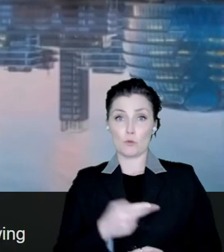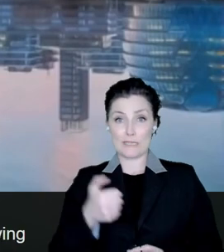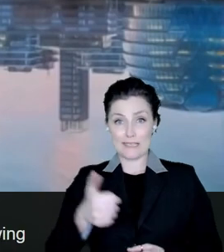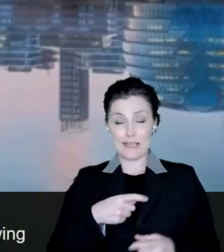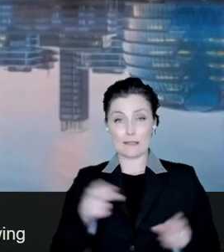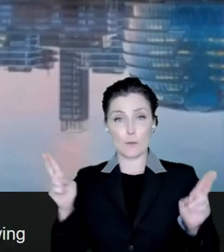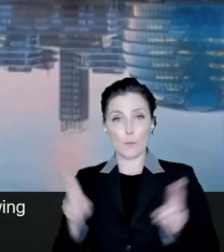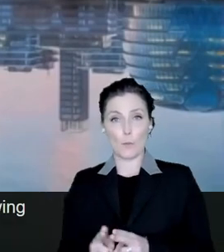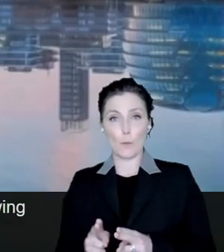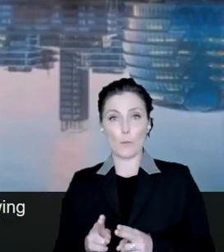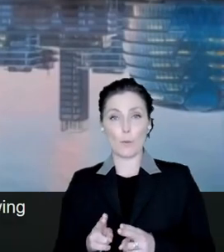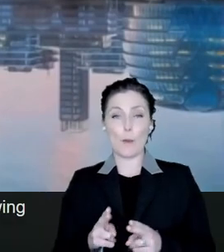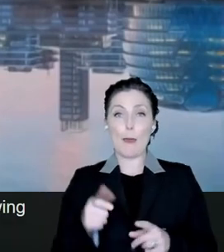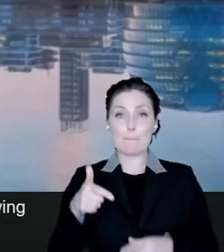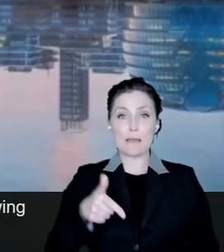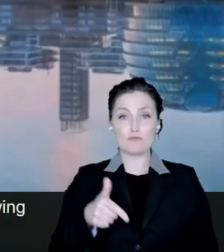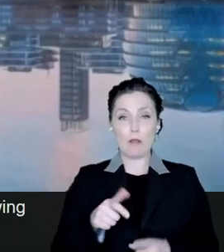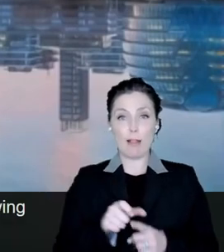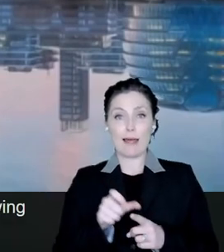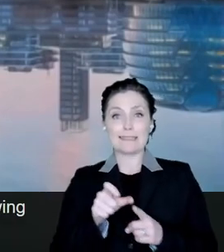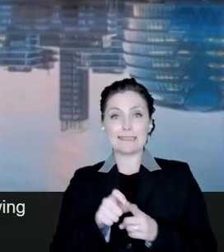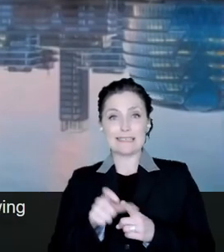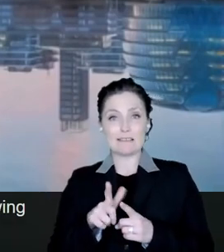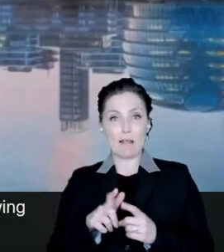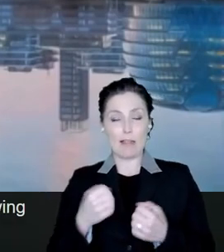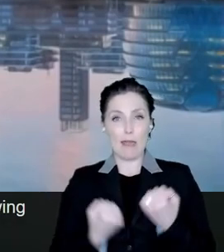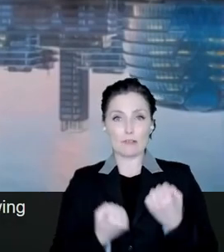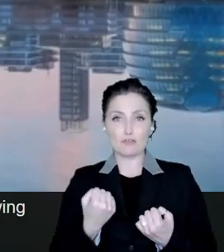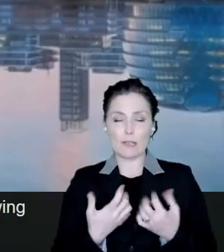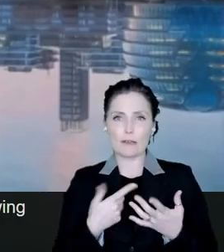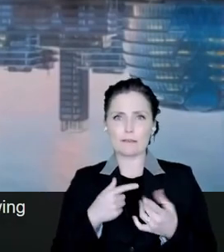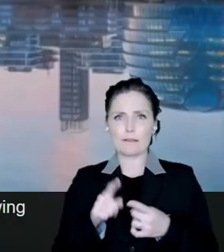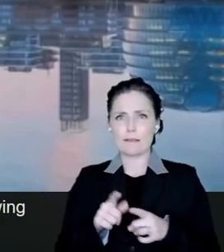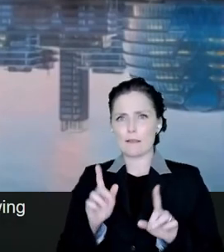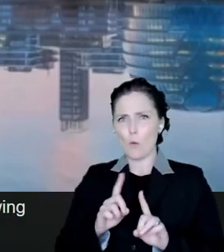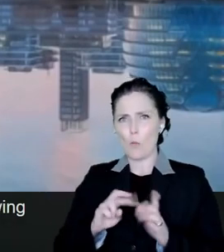what plans are in place to clean up the transport network and air quality?